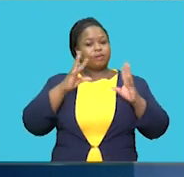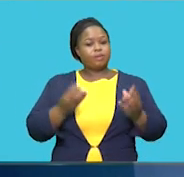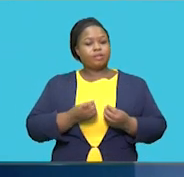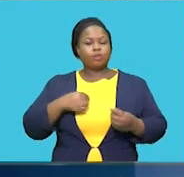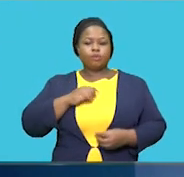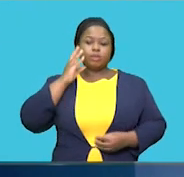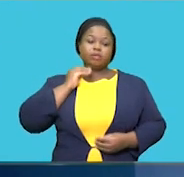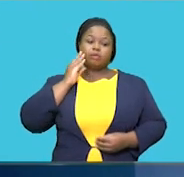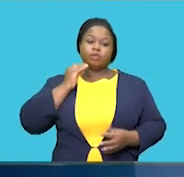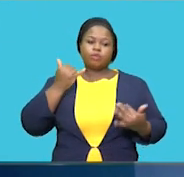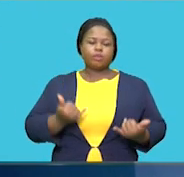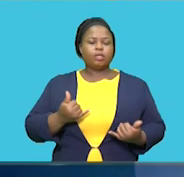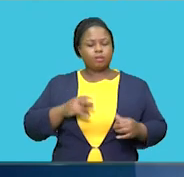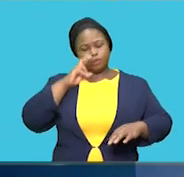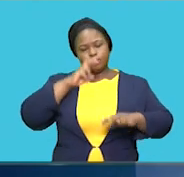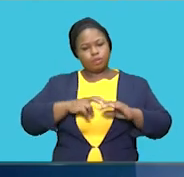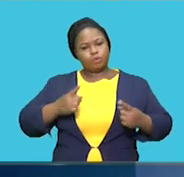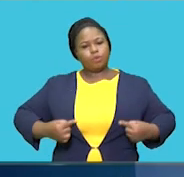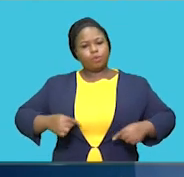of all of us as South Africans to work together.